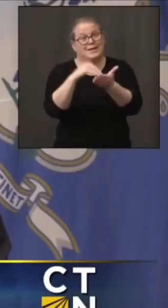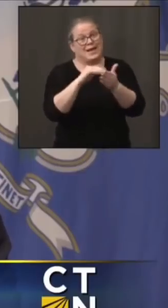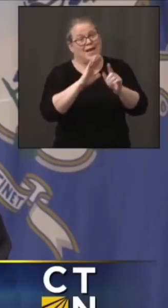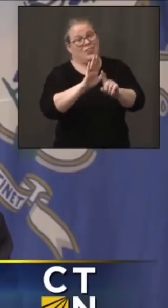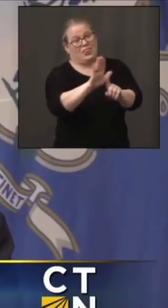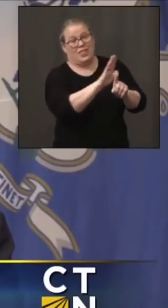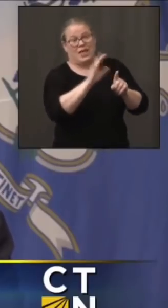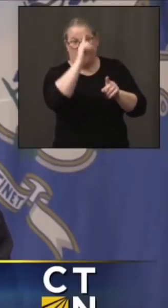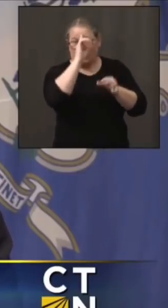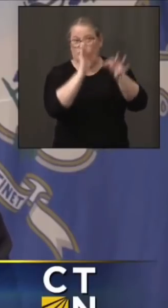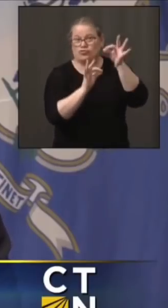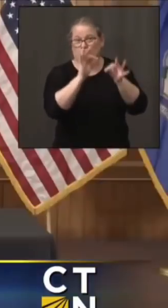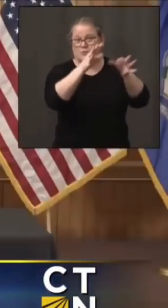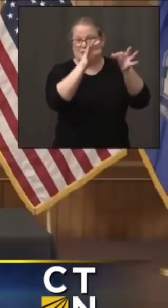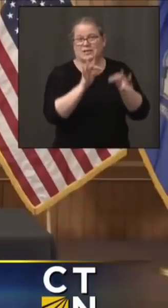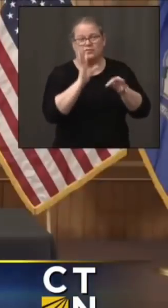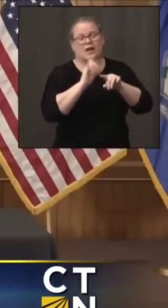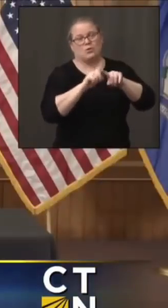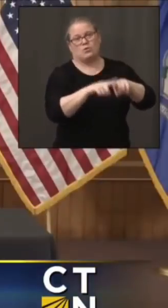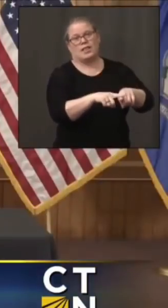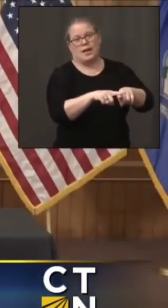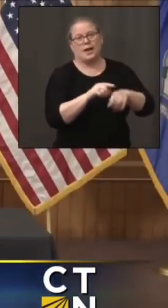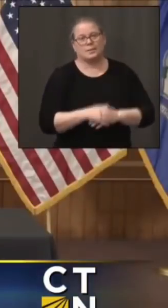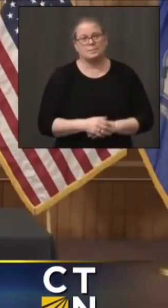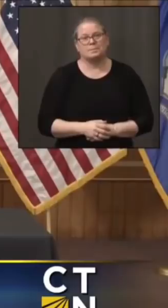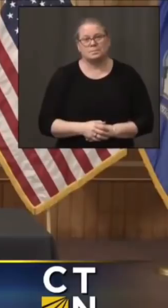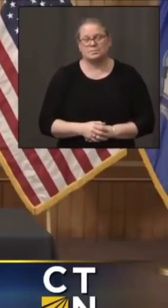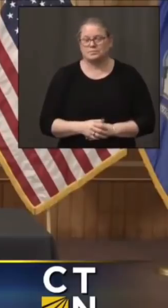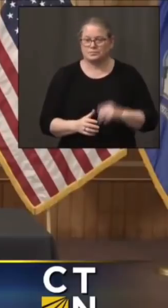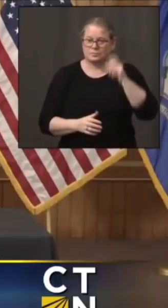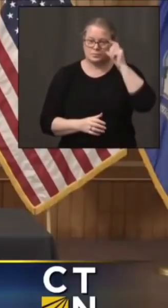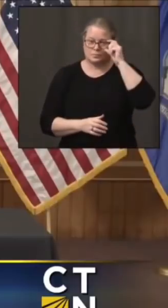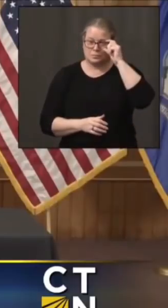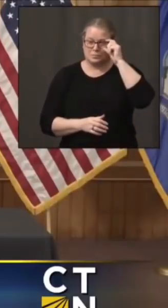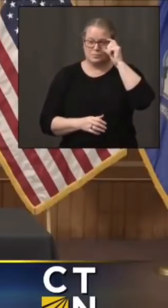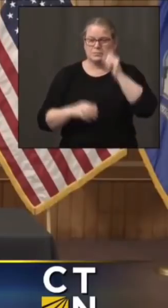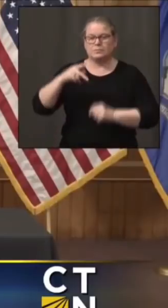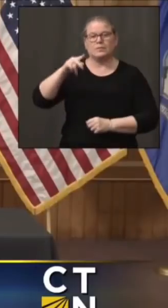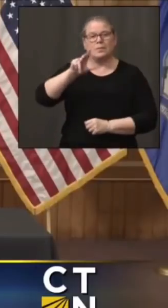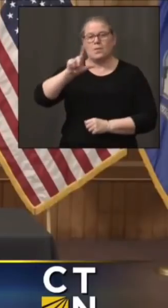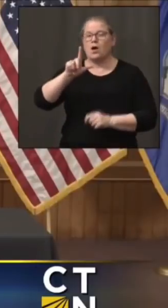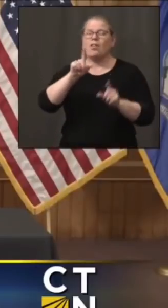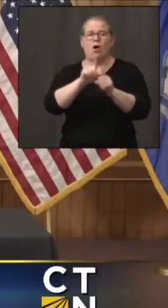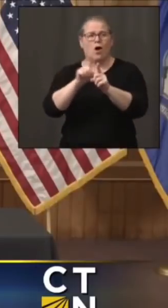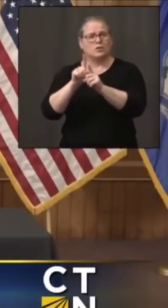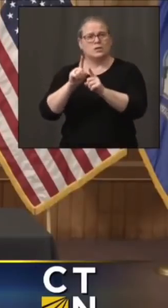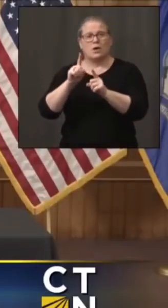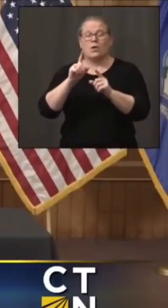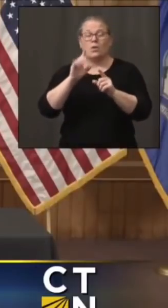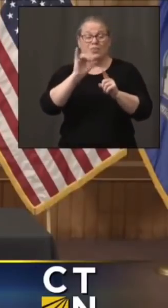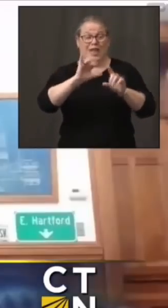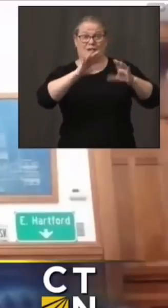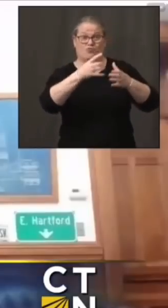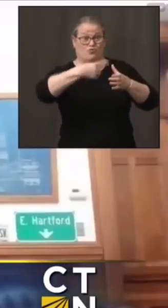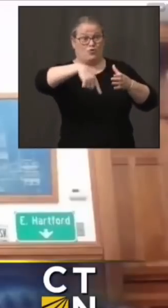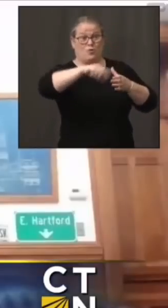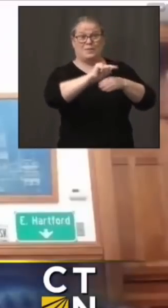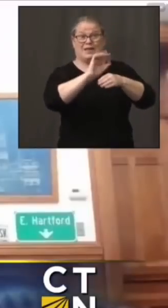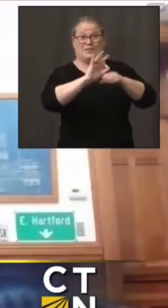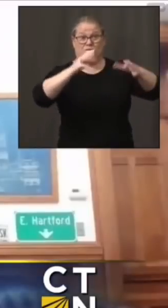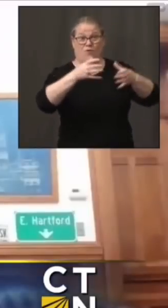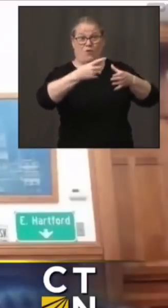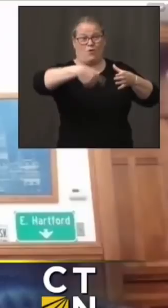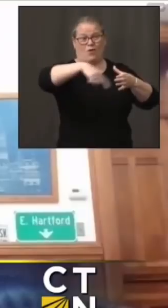good judgment. Yeah, and I'll add, Governor, you can't overexpress enough the importance of the diversity of not only